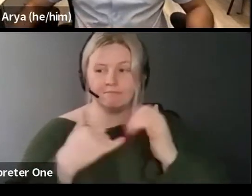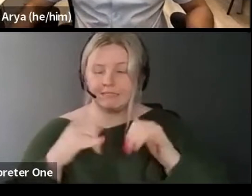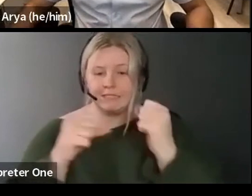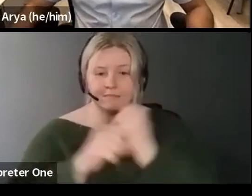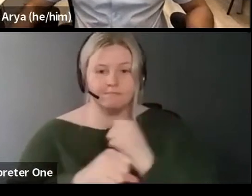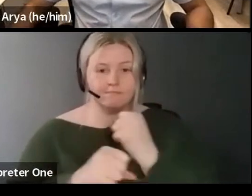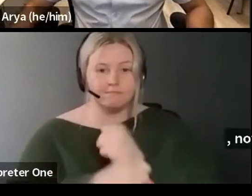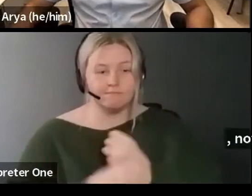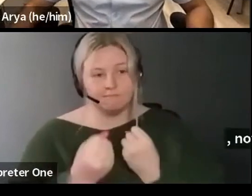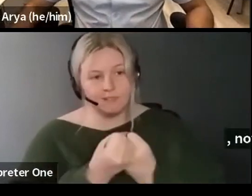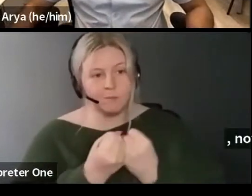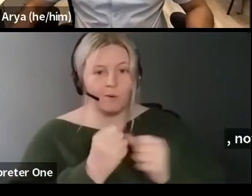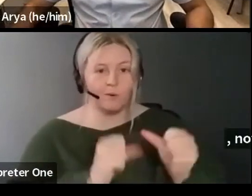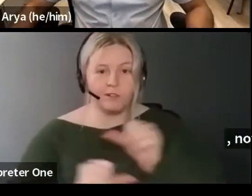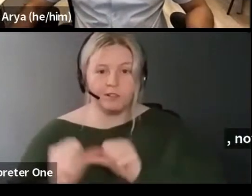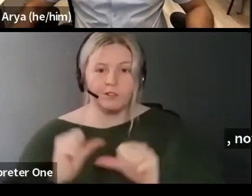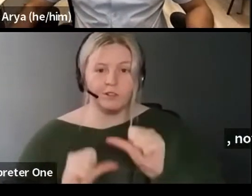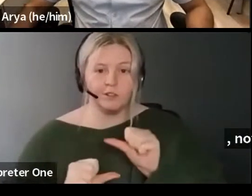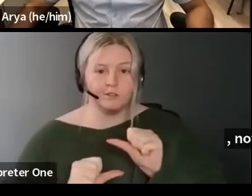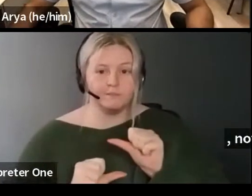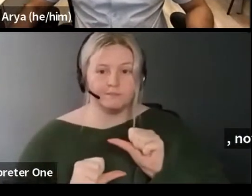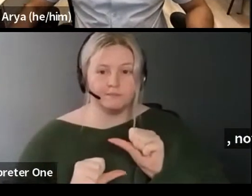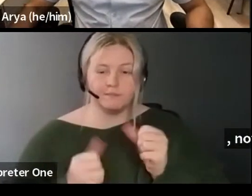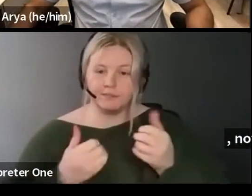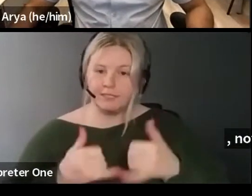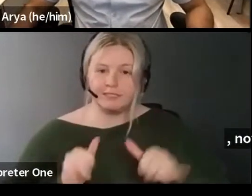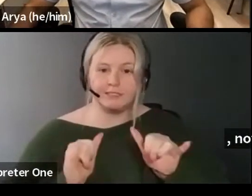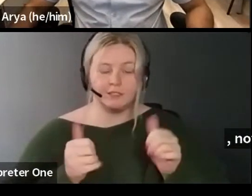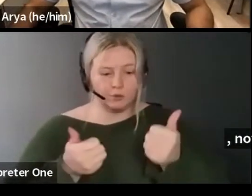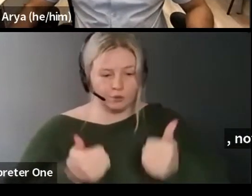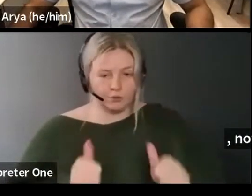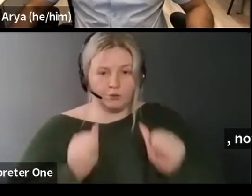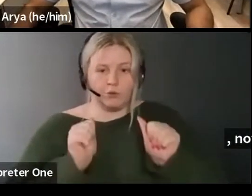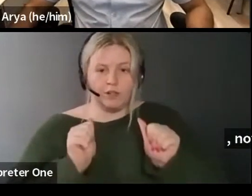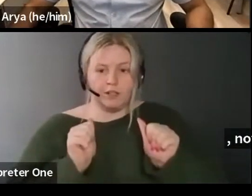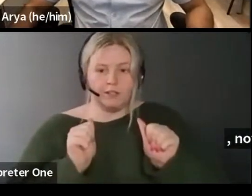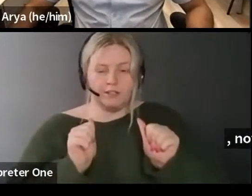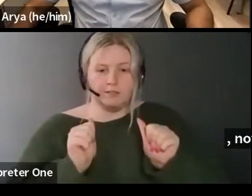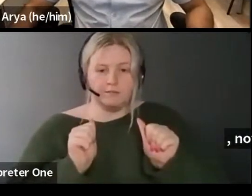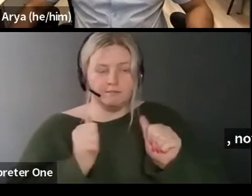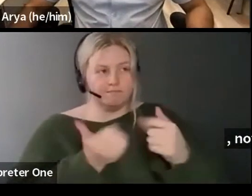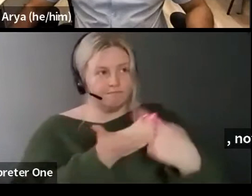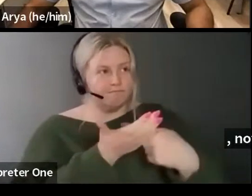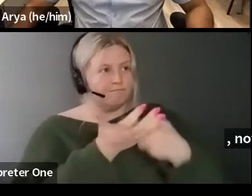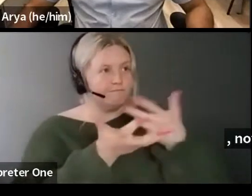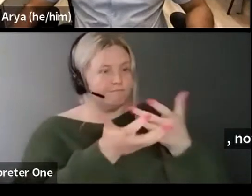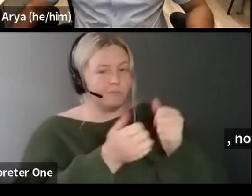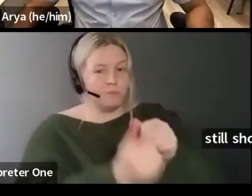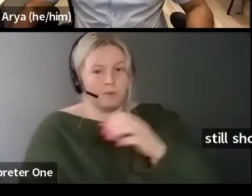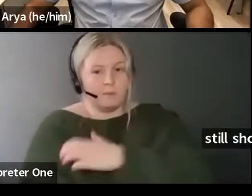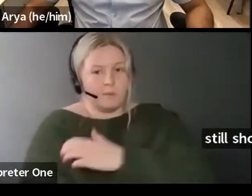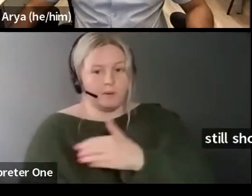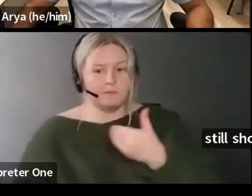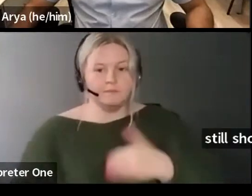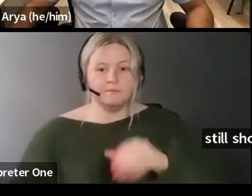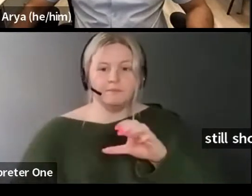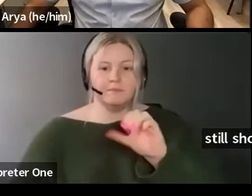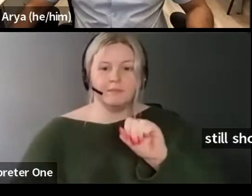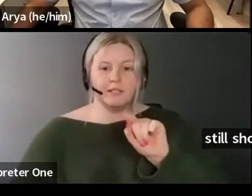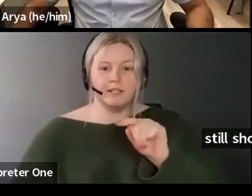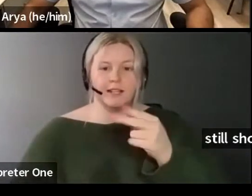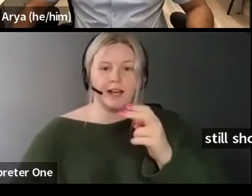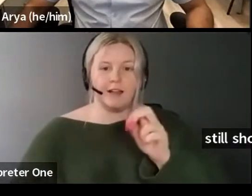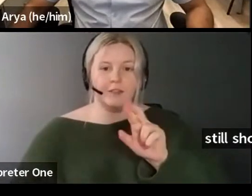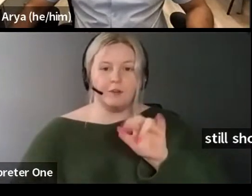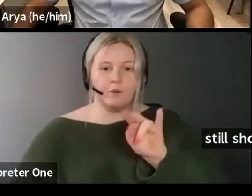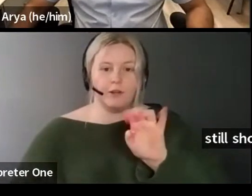other. And we're still attempting to speak truth to power. My name is Catherine Fuzzy. I'm going to